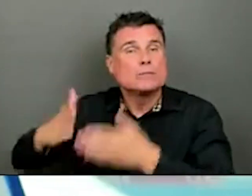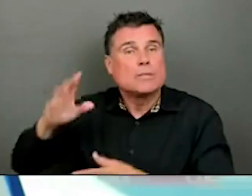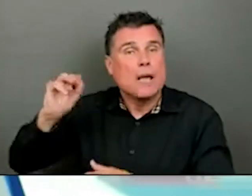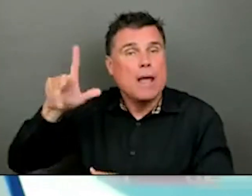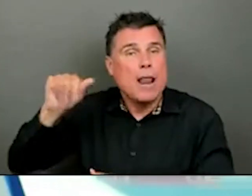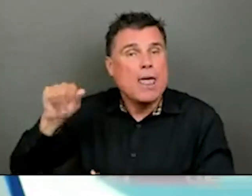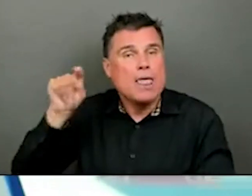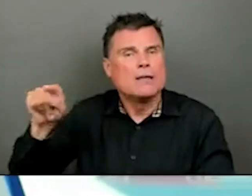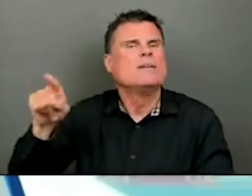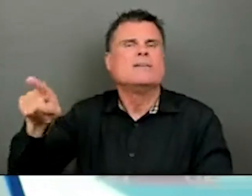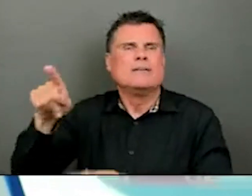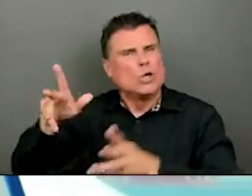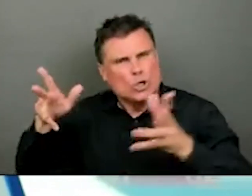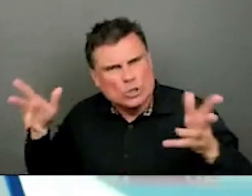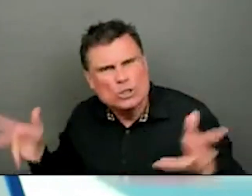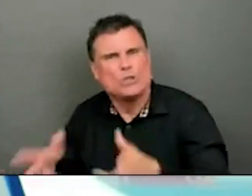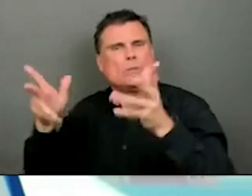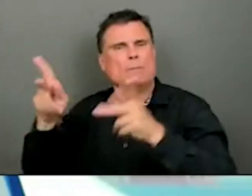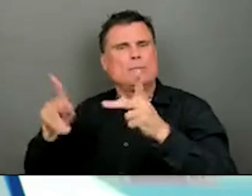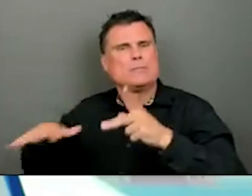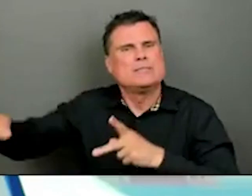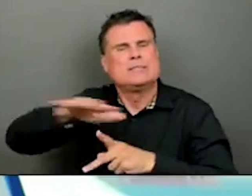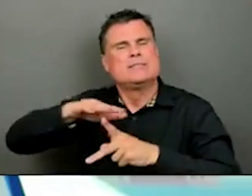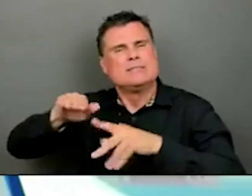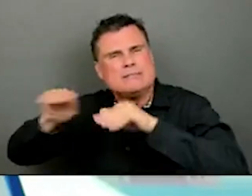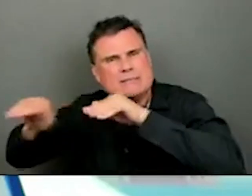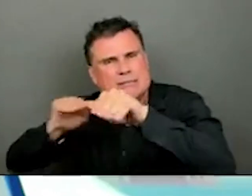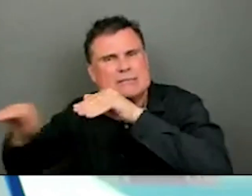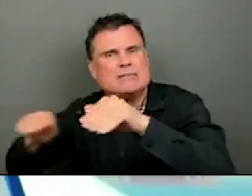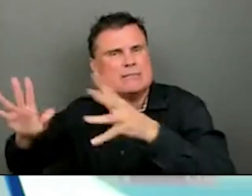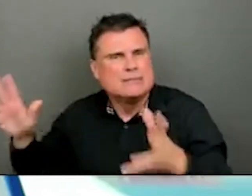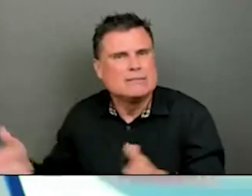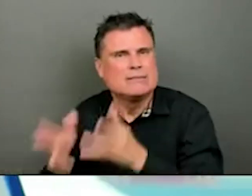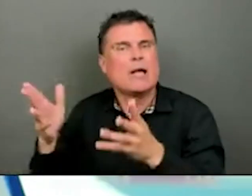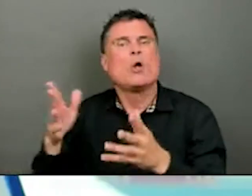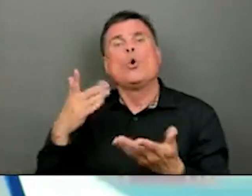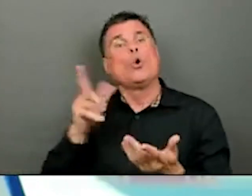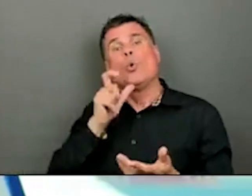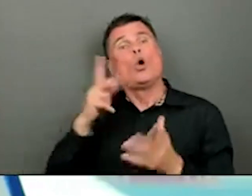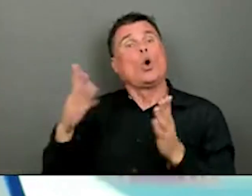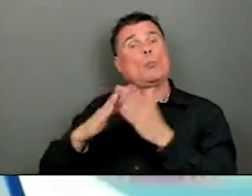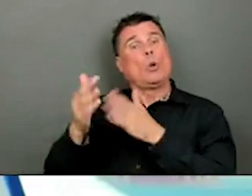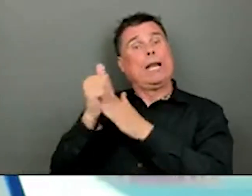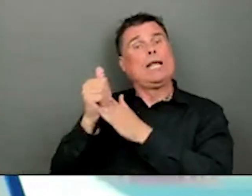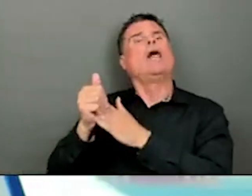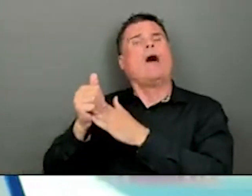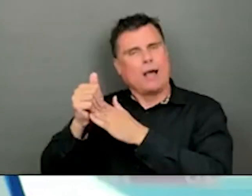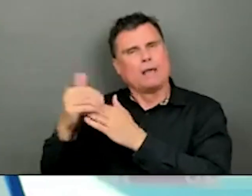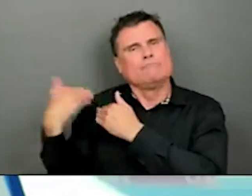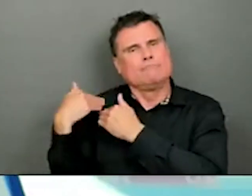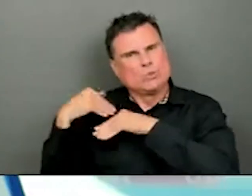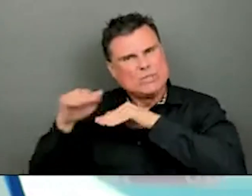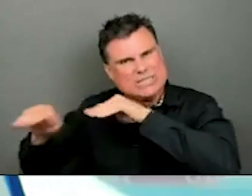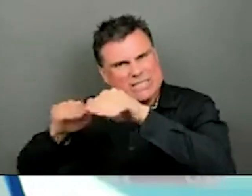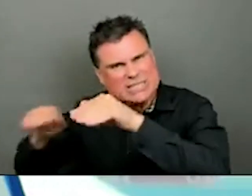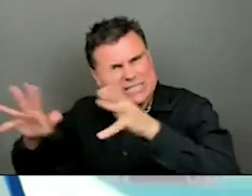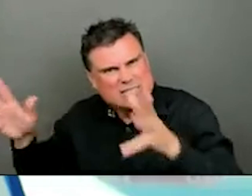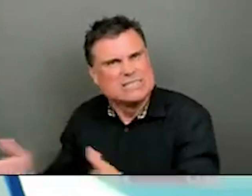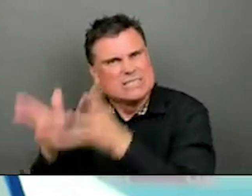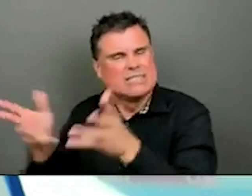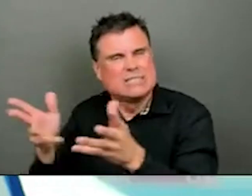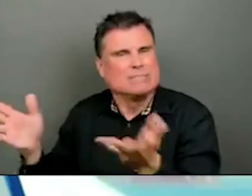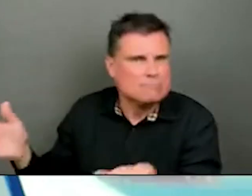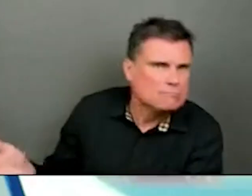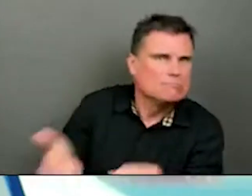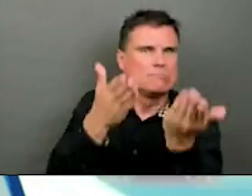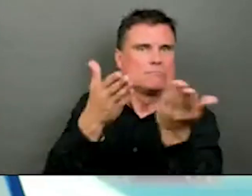effort. Mayor Ackerman in Fort St. John and all the other people in those municipalities. We just got to keep working through, not